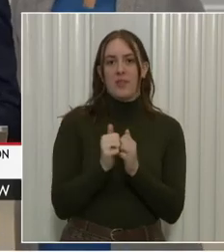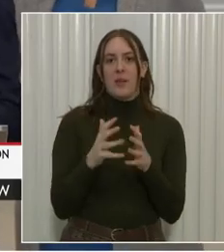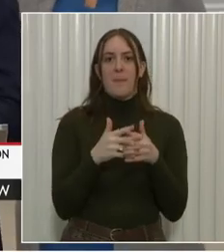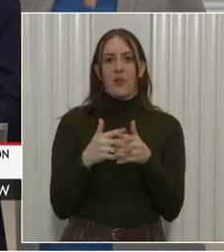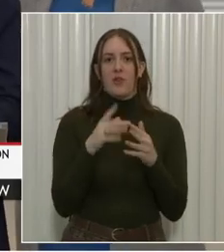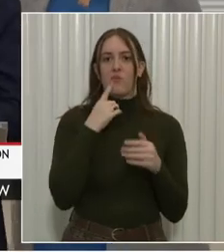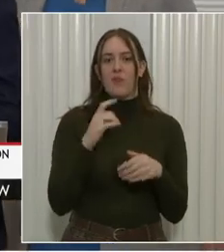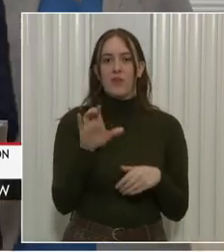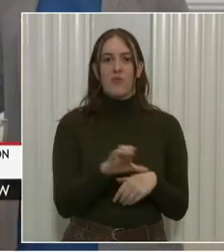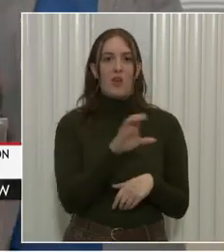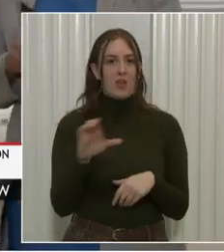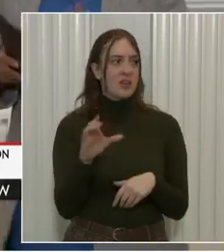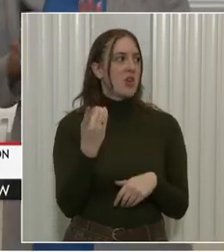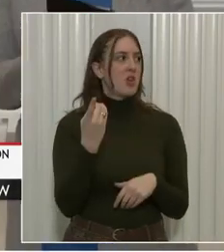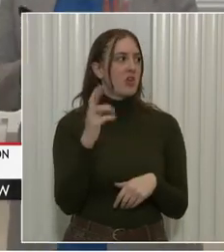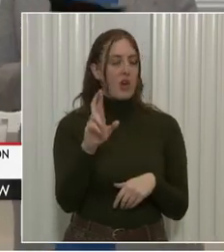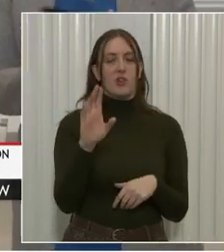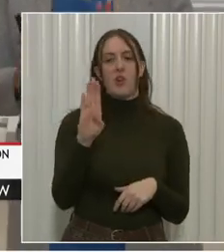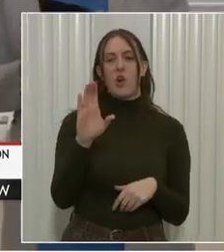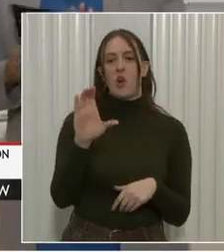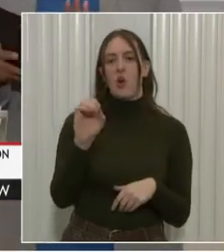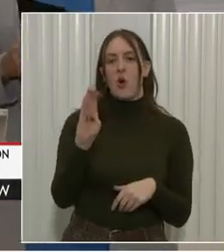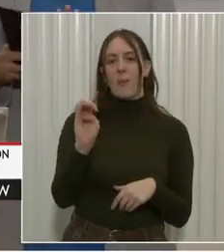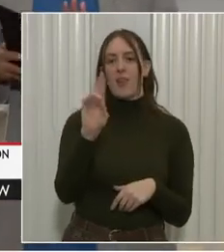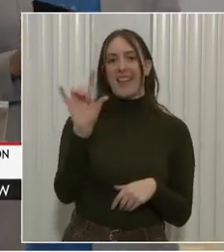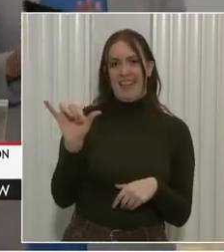this special announcement. Thank you.